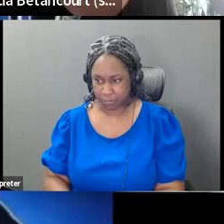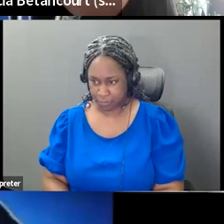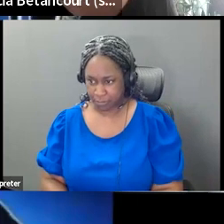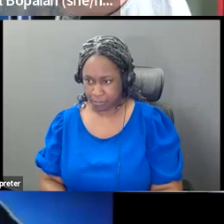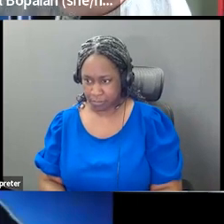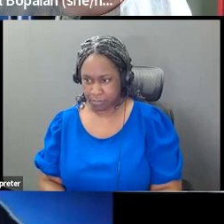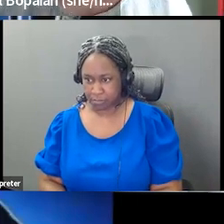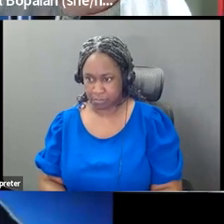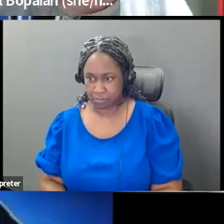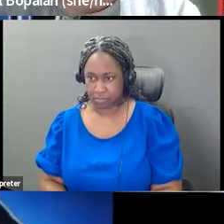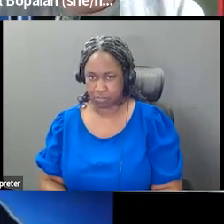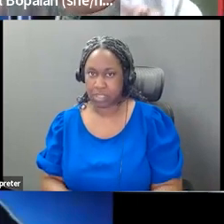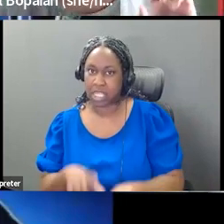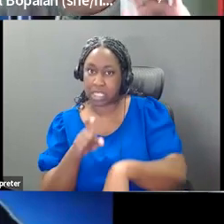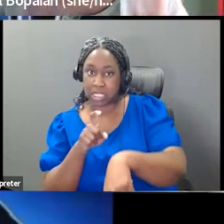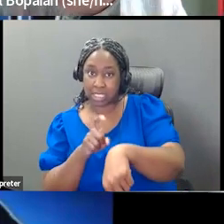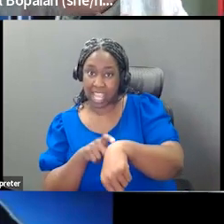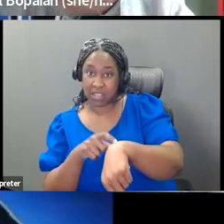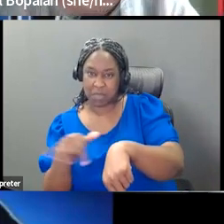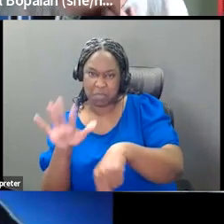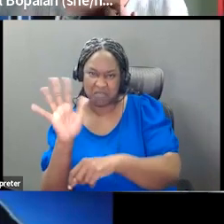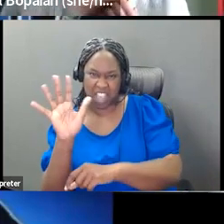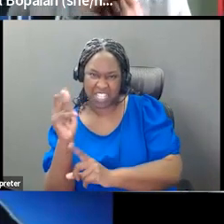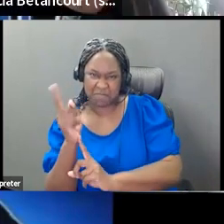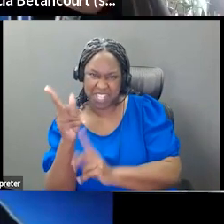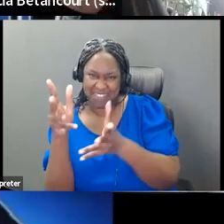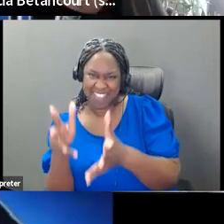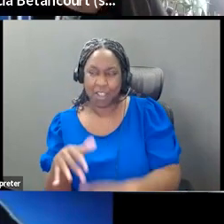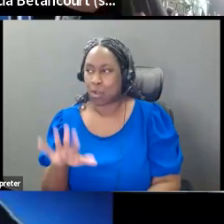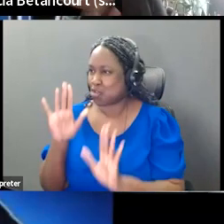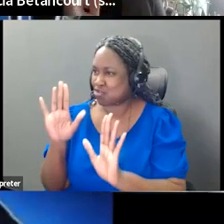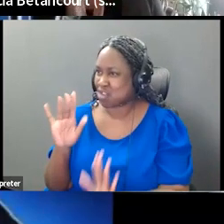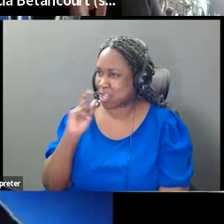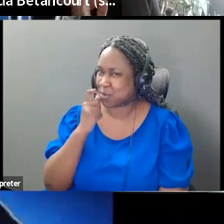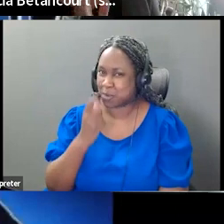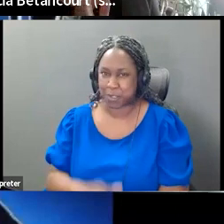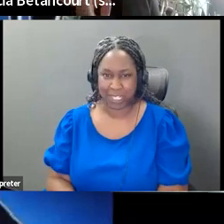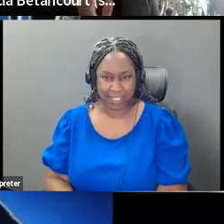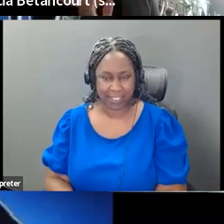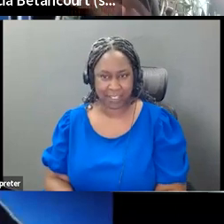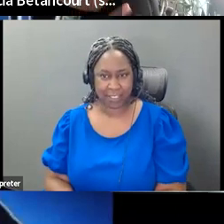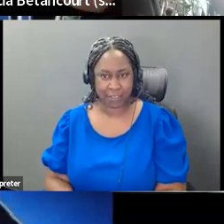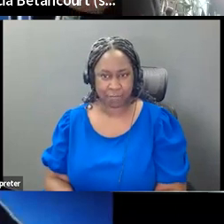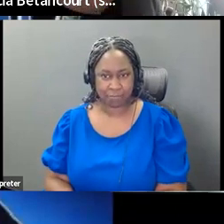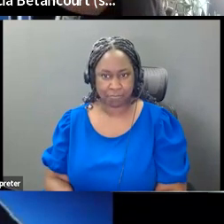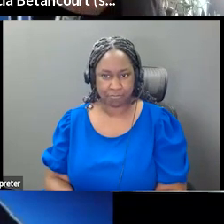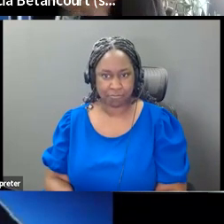Oh, just a quick time check that we have like 5 or 10 minutes. Great. Okay, cool. So we'll go through, I'll